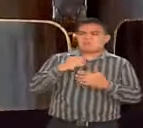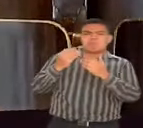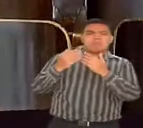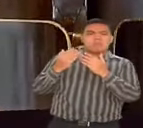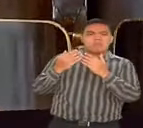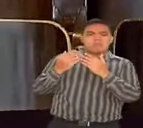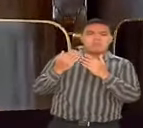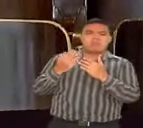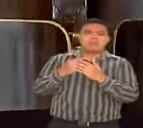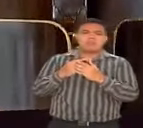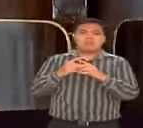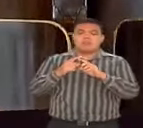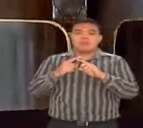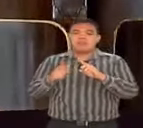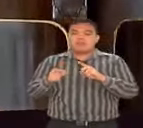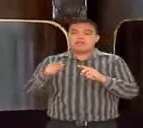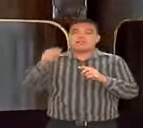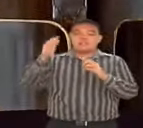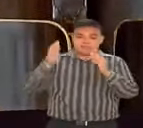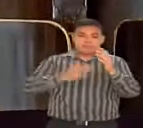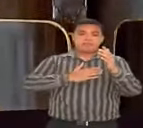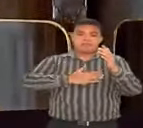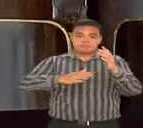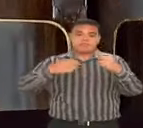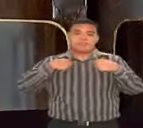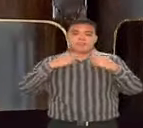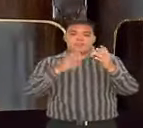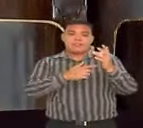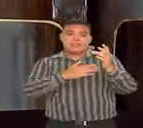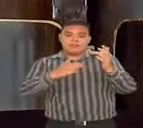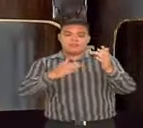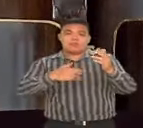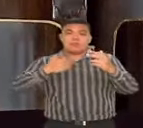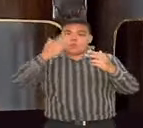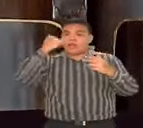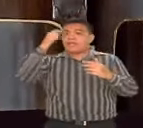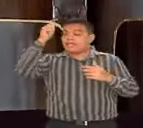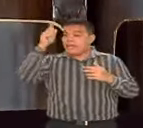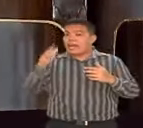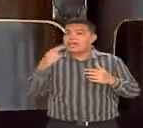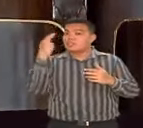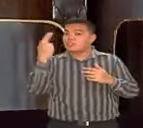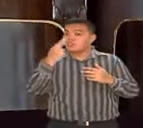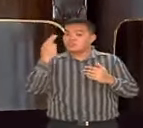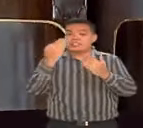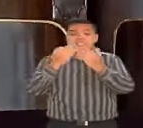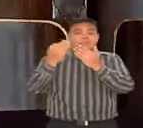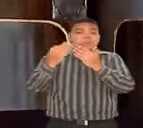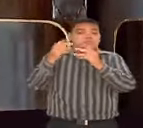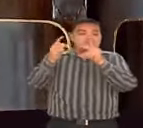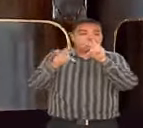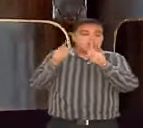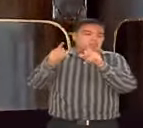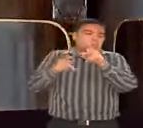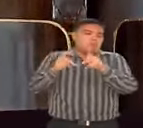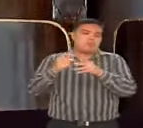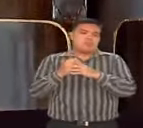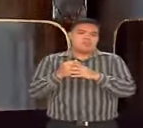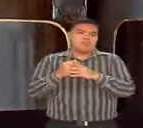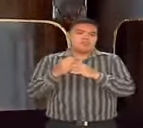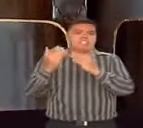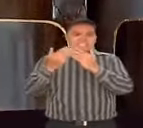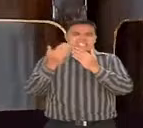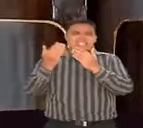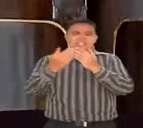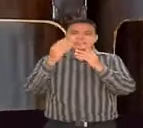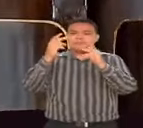ordinary. But we sing that song and we like that song, God uses ordinary people. Nindot man sa ginang